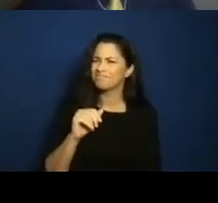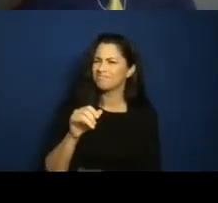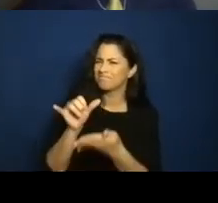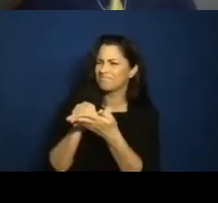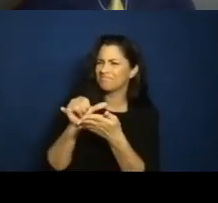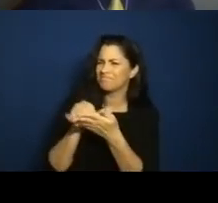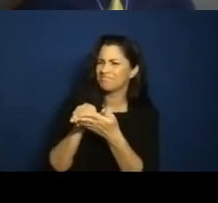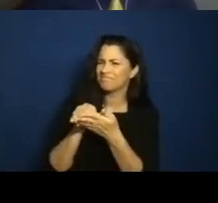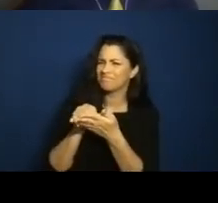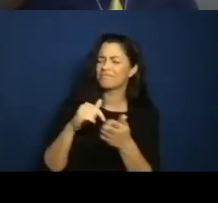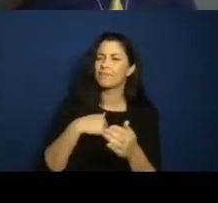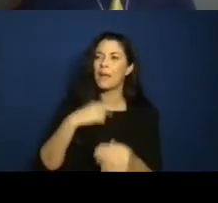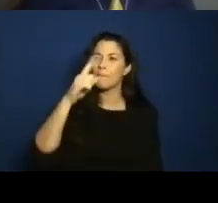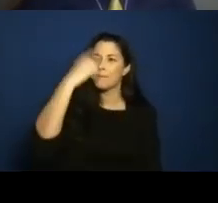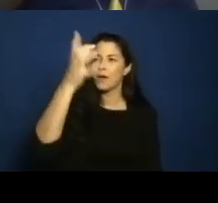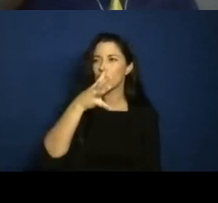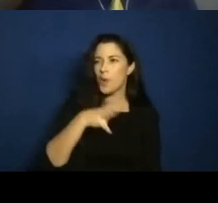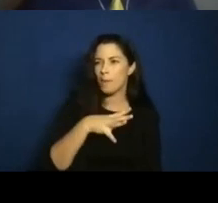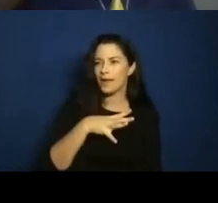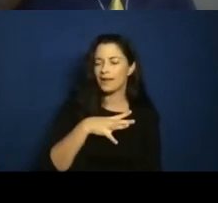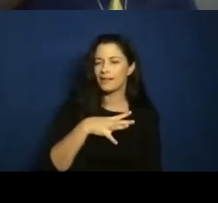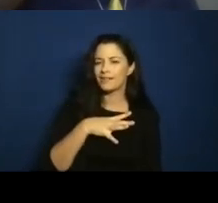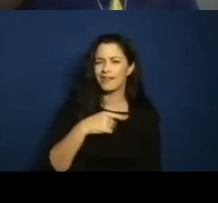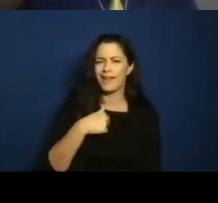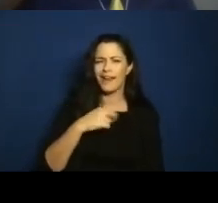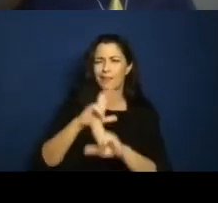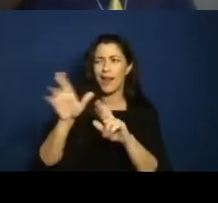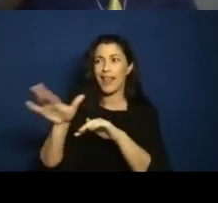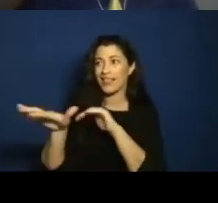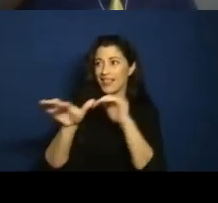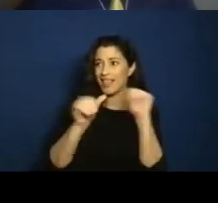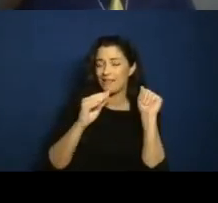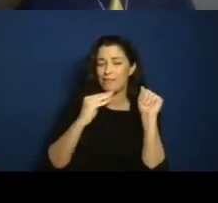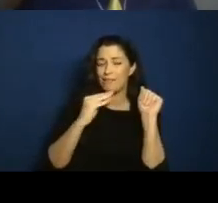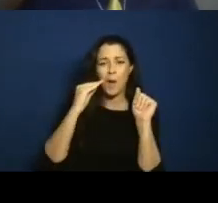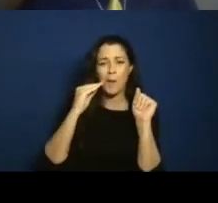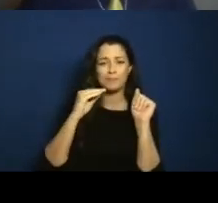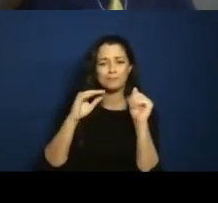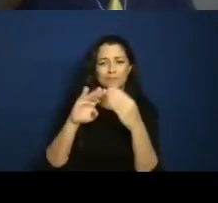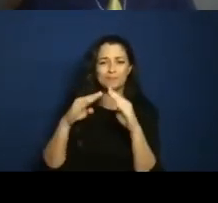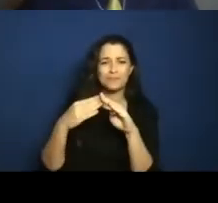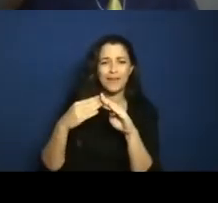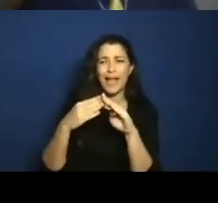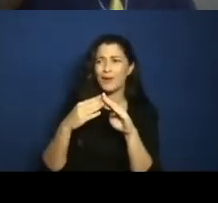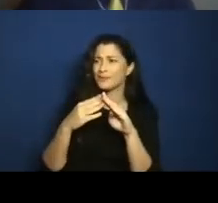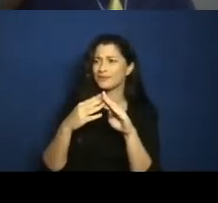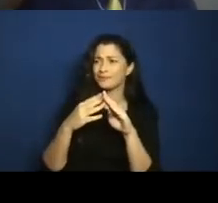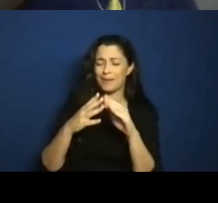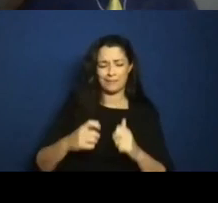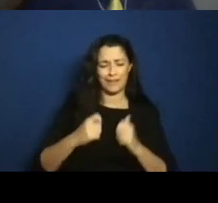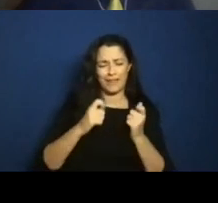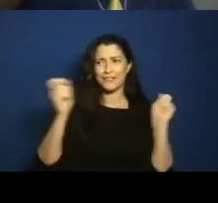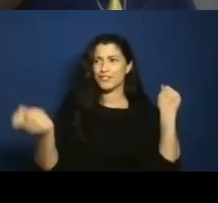I'm a Black woman and I'm about to leave my hometown and do something very different that I've never done before and have